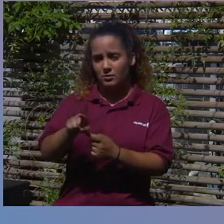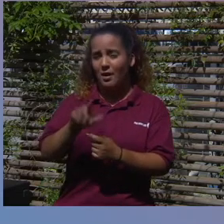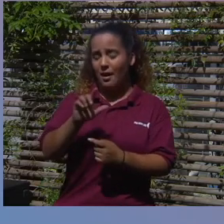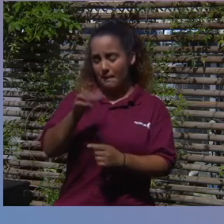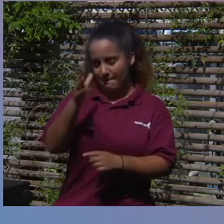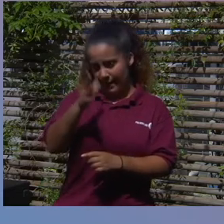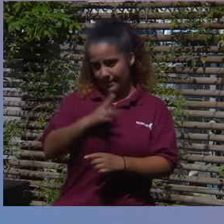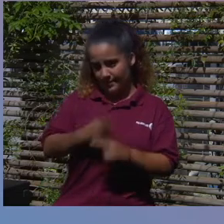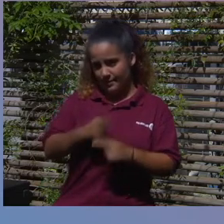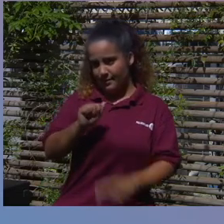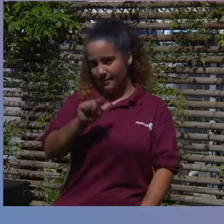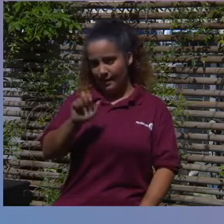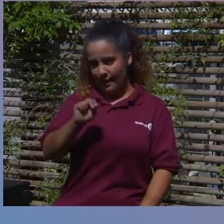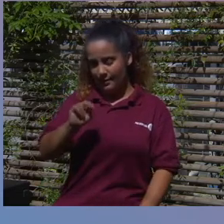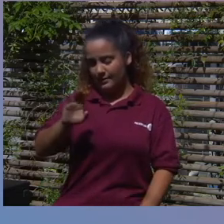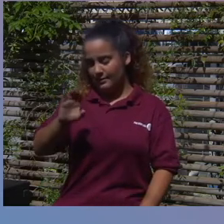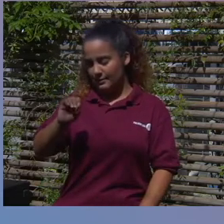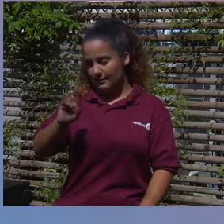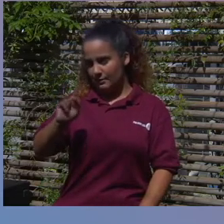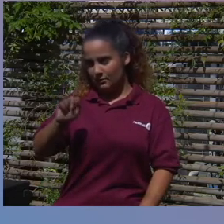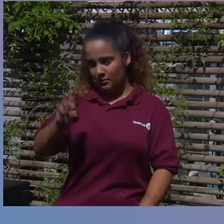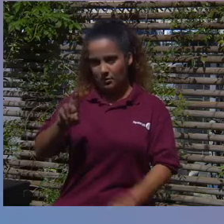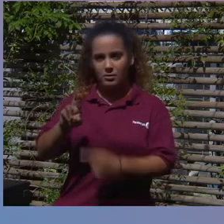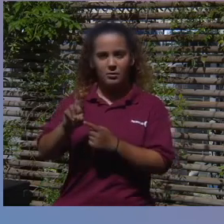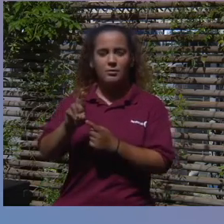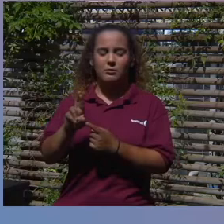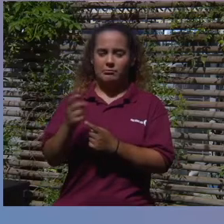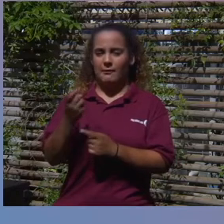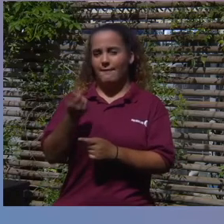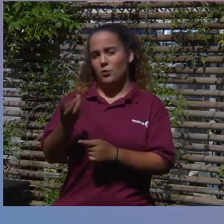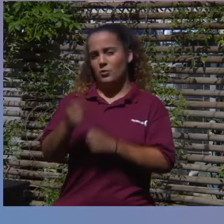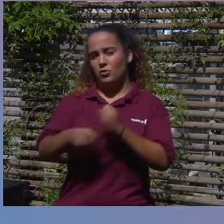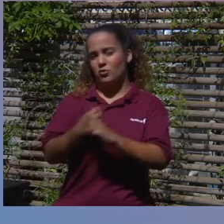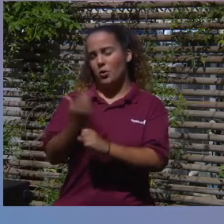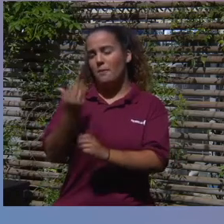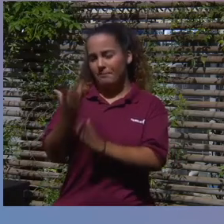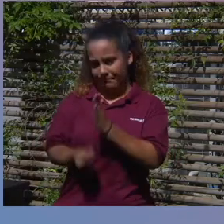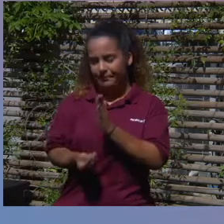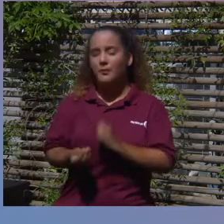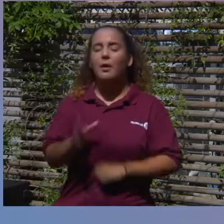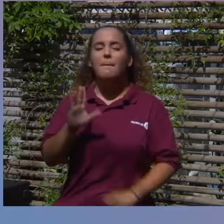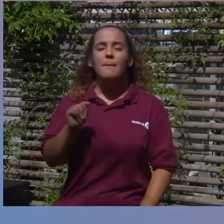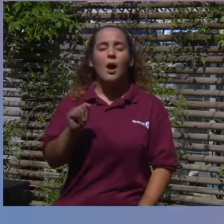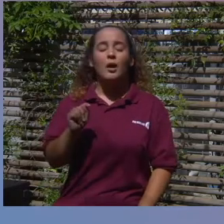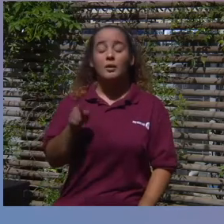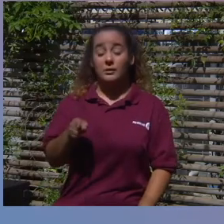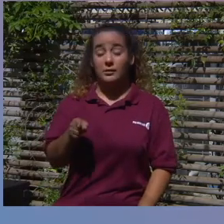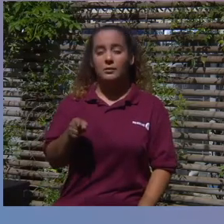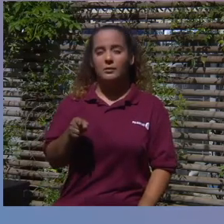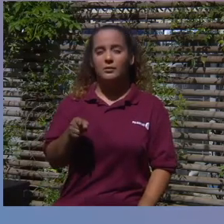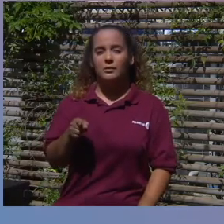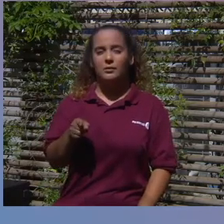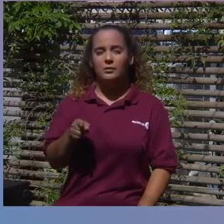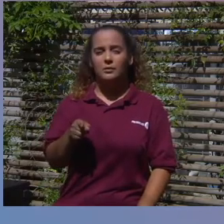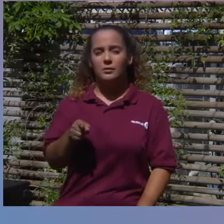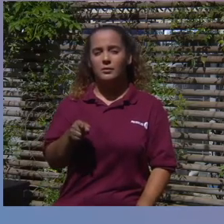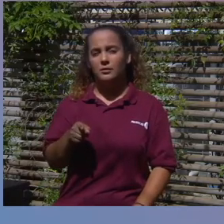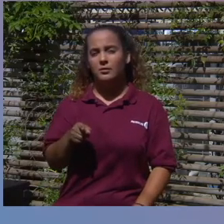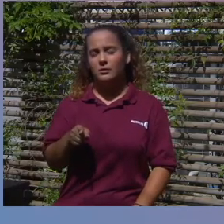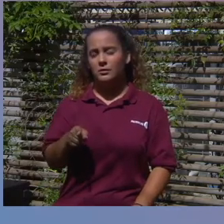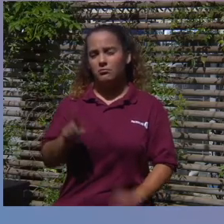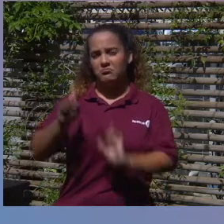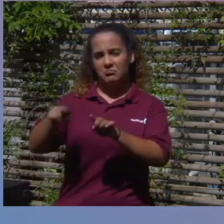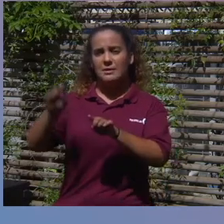Counter was a Harvard professor. We lost Alan a few years ago. But he went down to the Suriname, down in